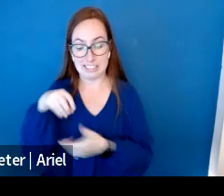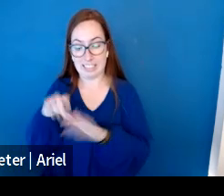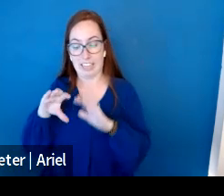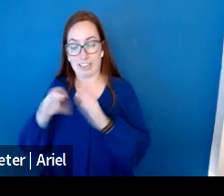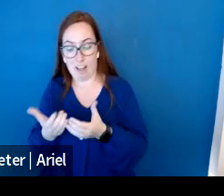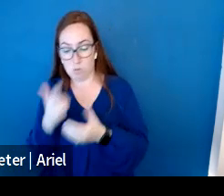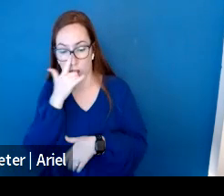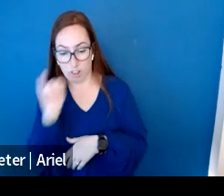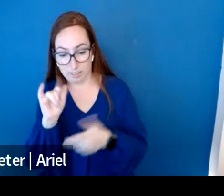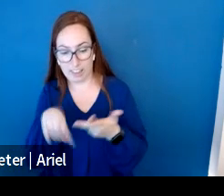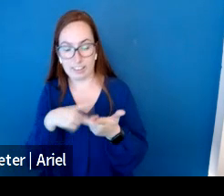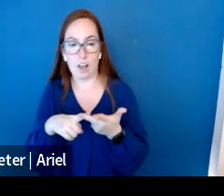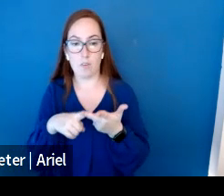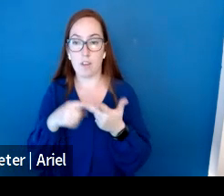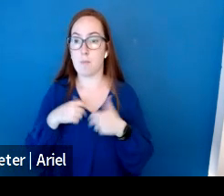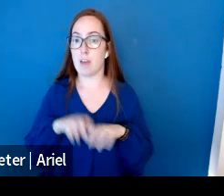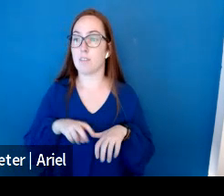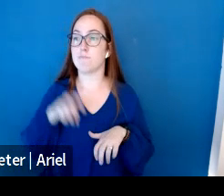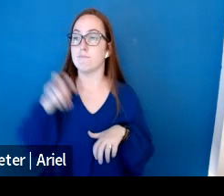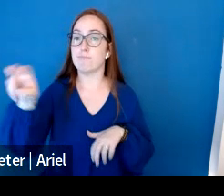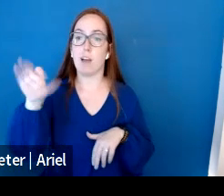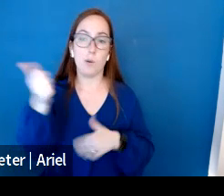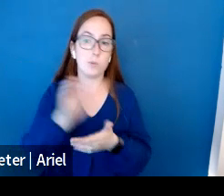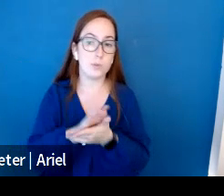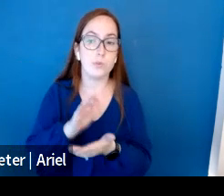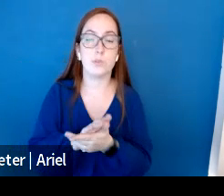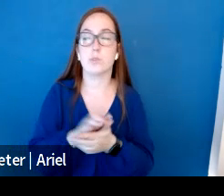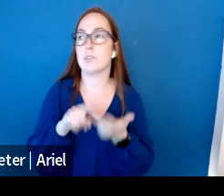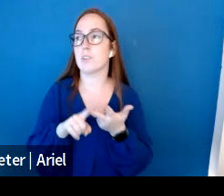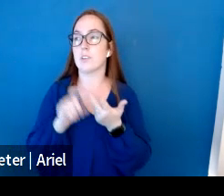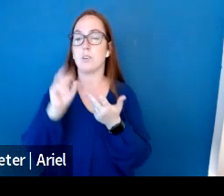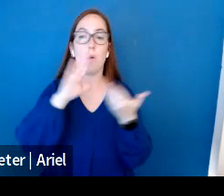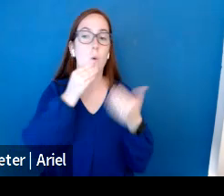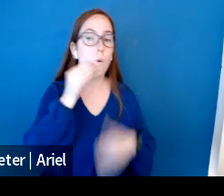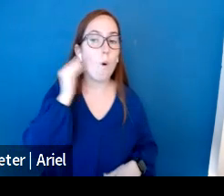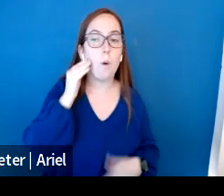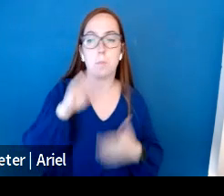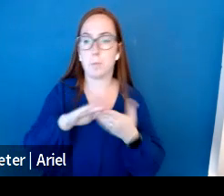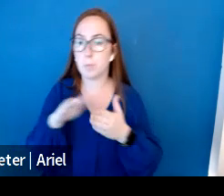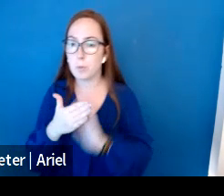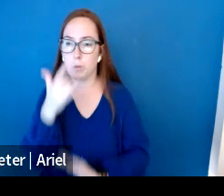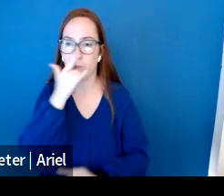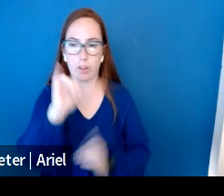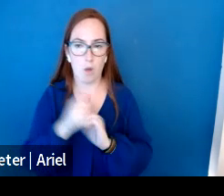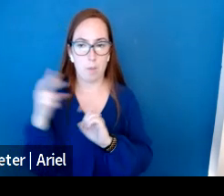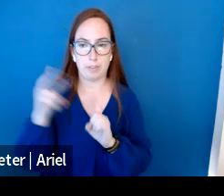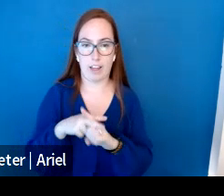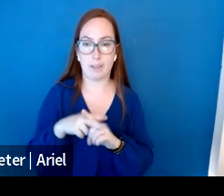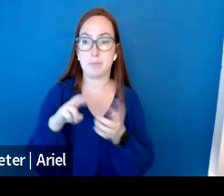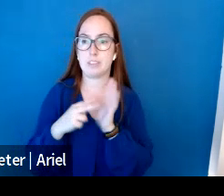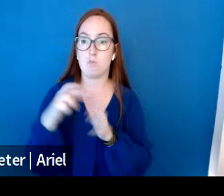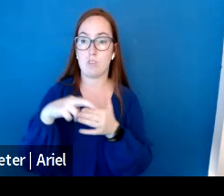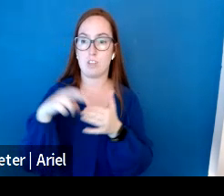it be done when I move out into the school, or I'm at home, or in the community, so we can generalize those results.